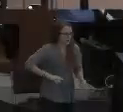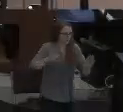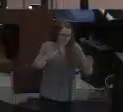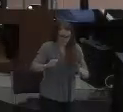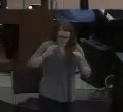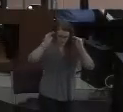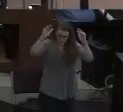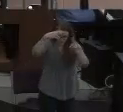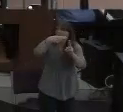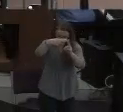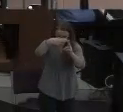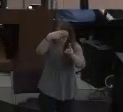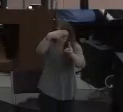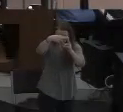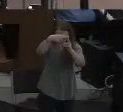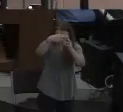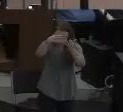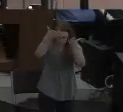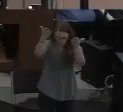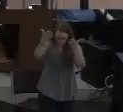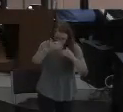your name on